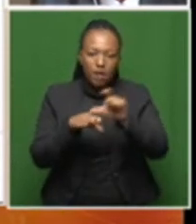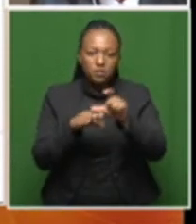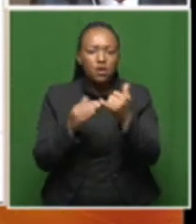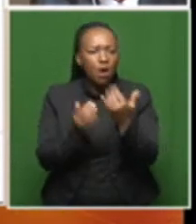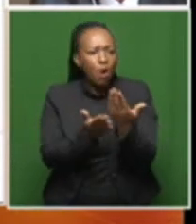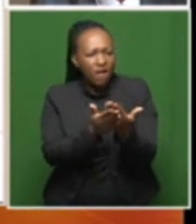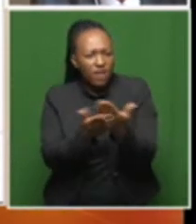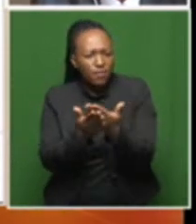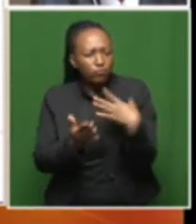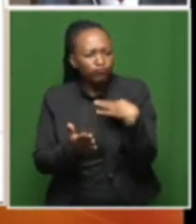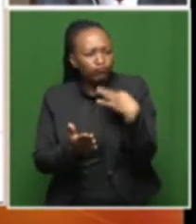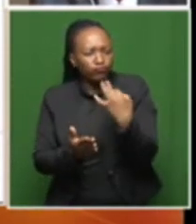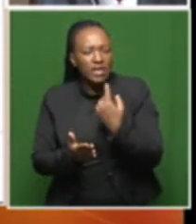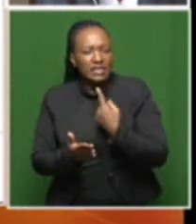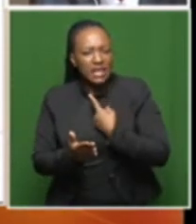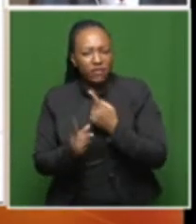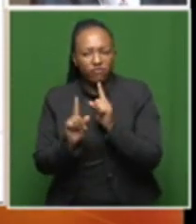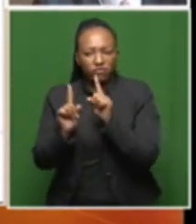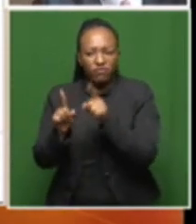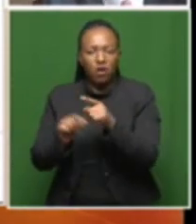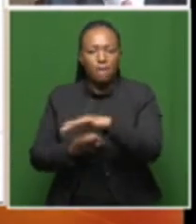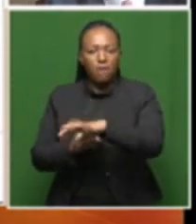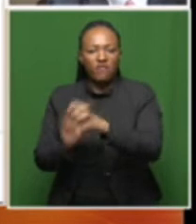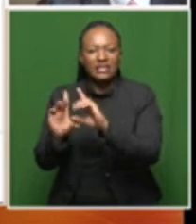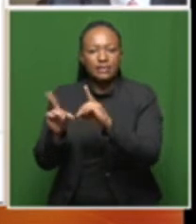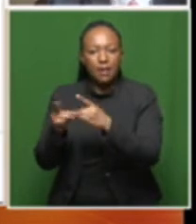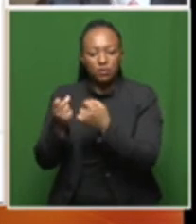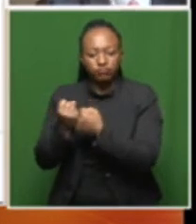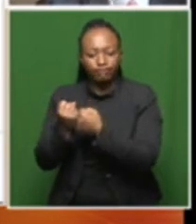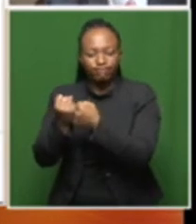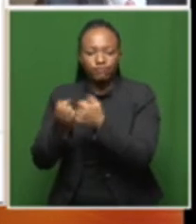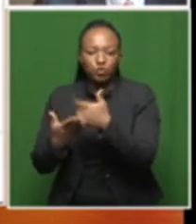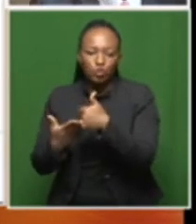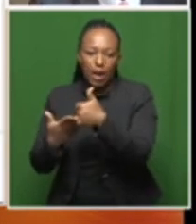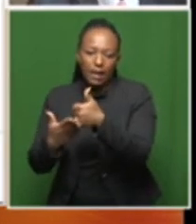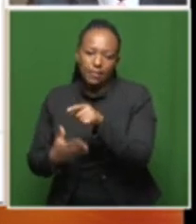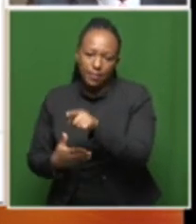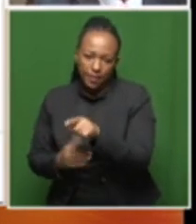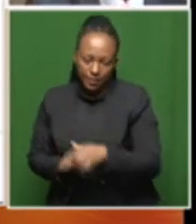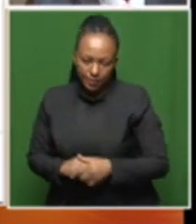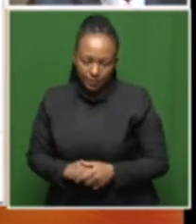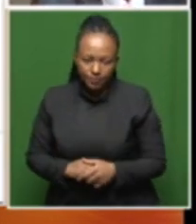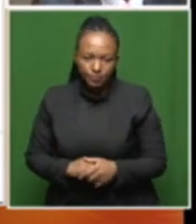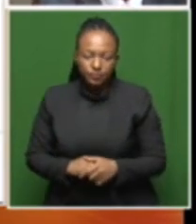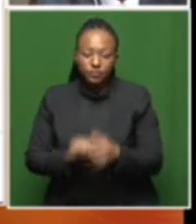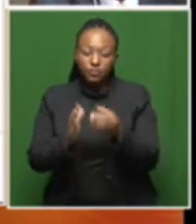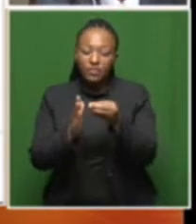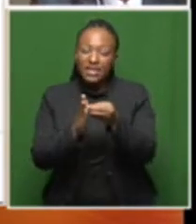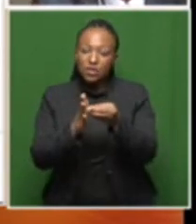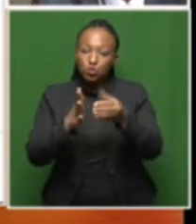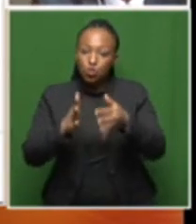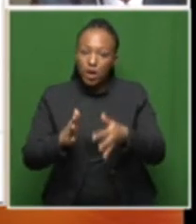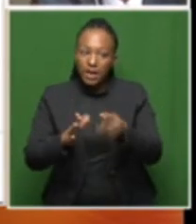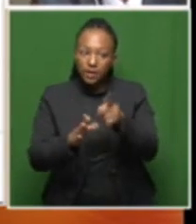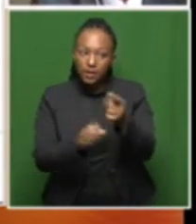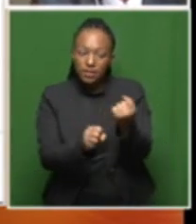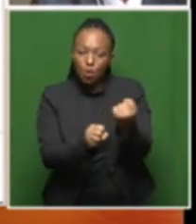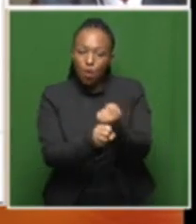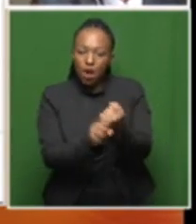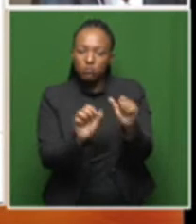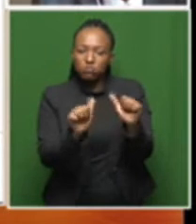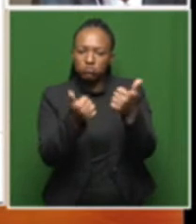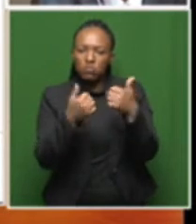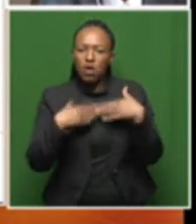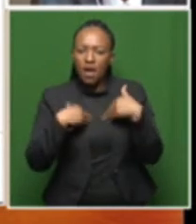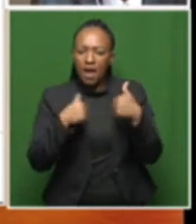themselves available to the provincial departments to bolster that capacity. Clearly, those students all work already in the health